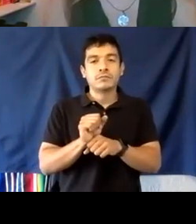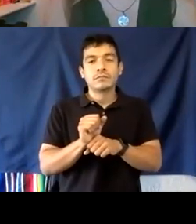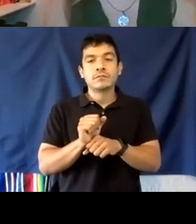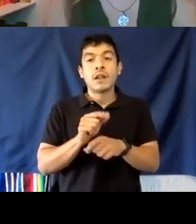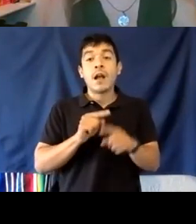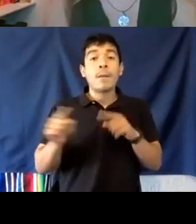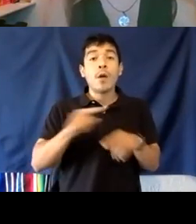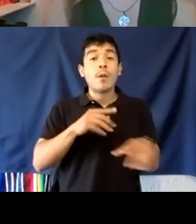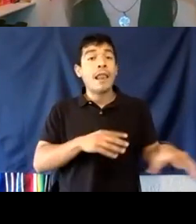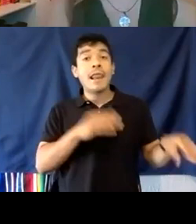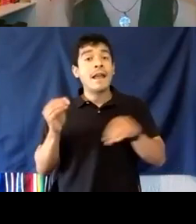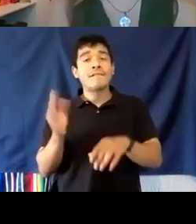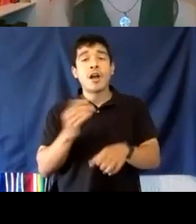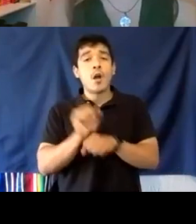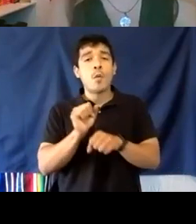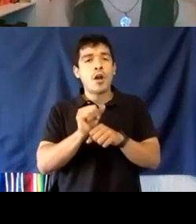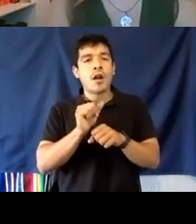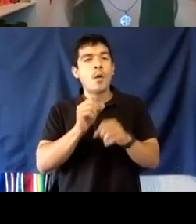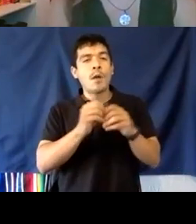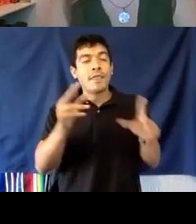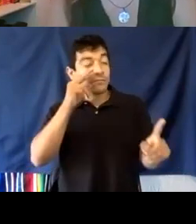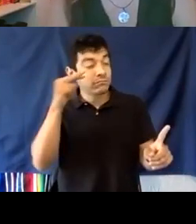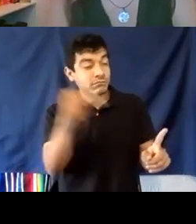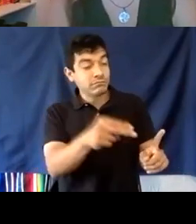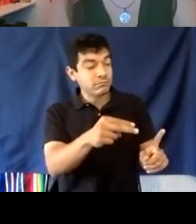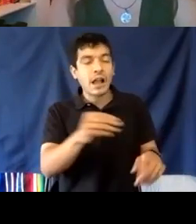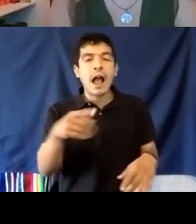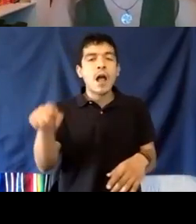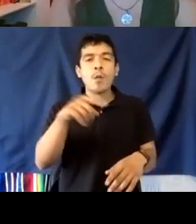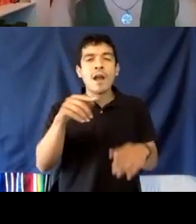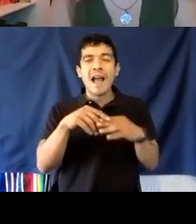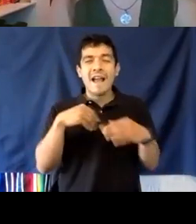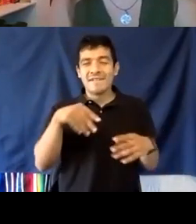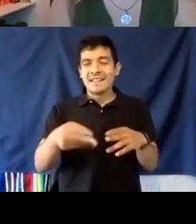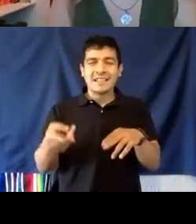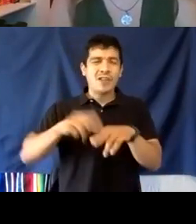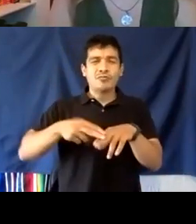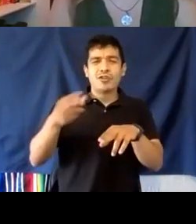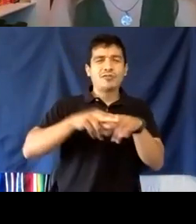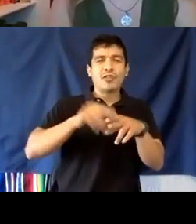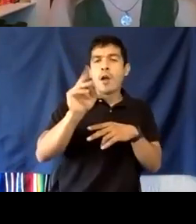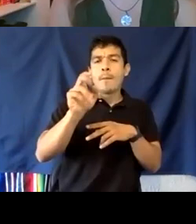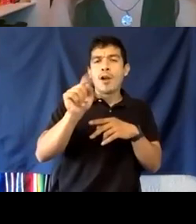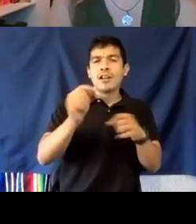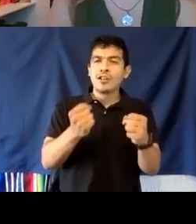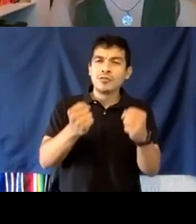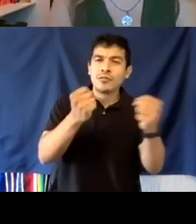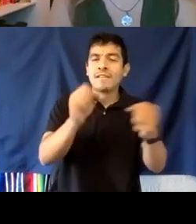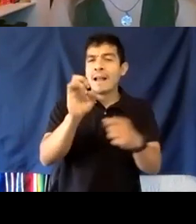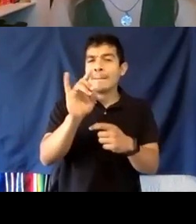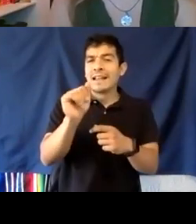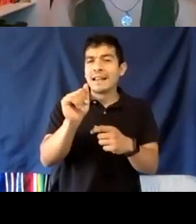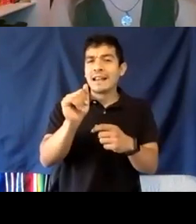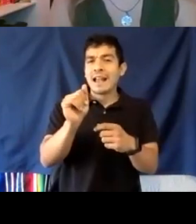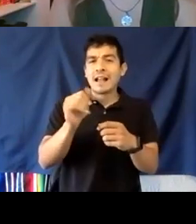we leave our work unexamined. And in this increasingly market-driven media landscape, there are